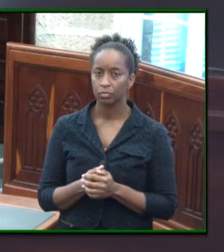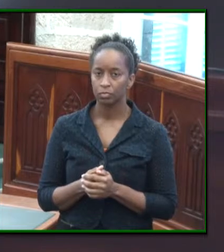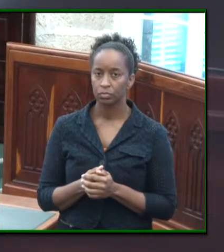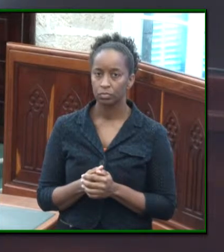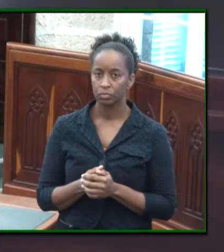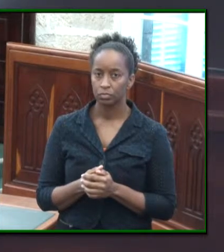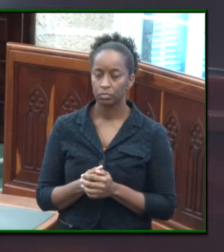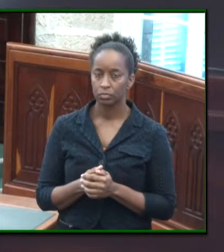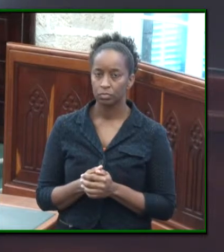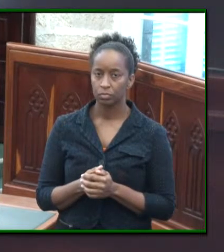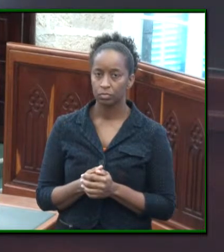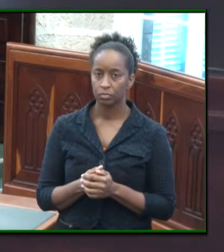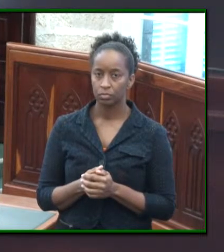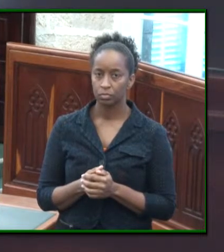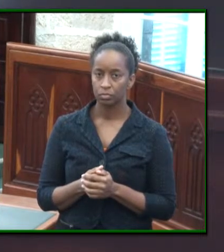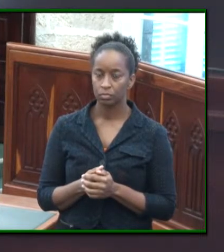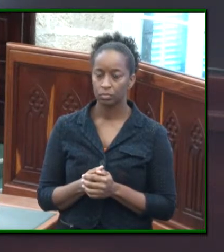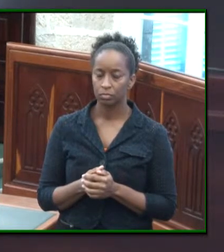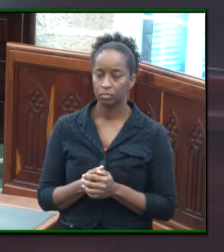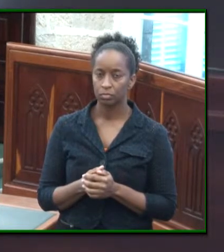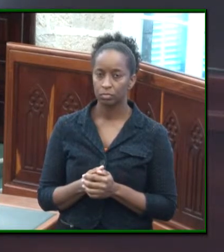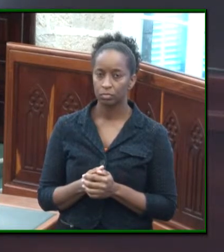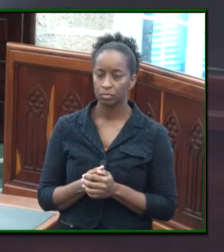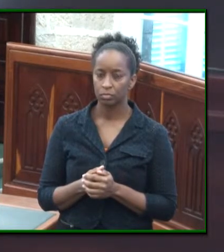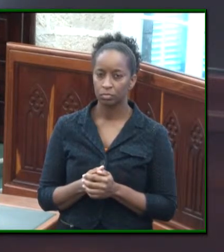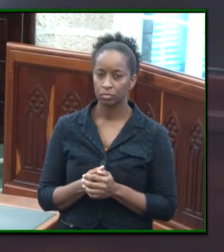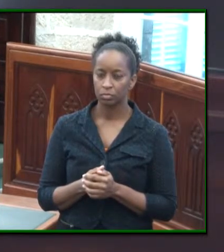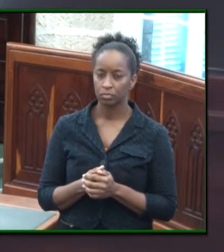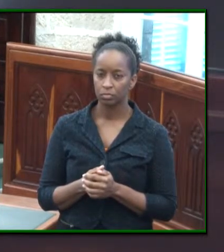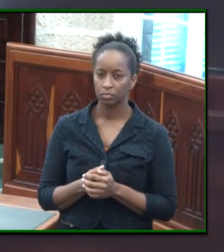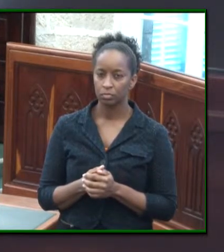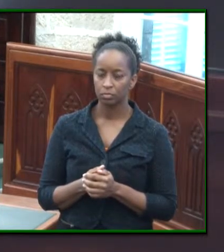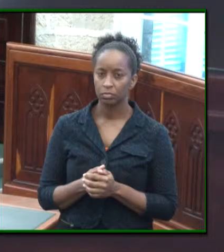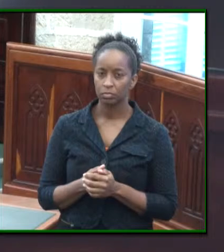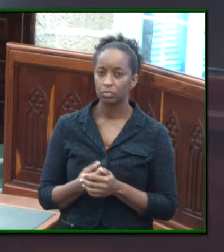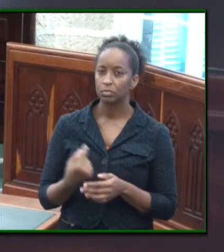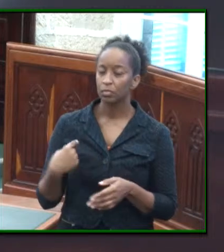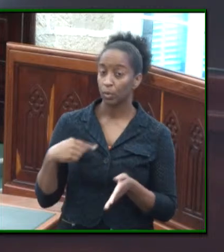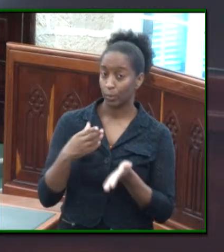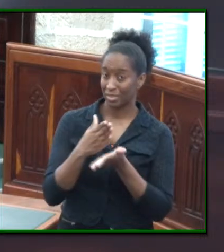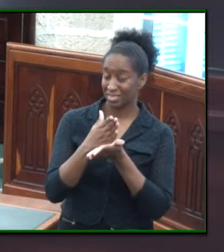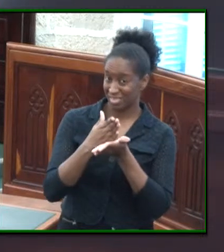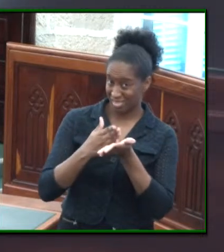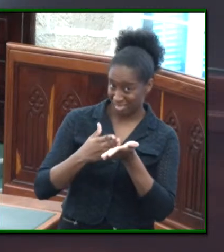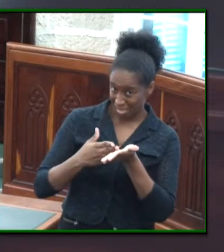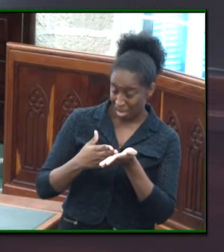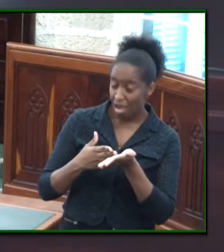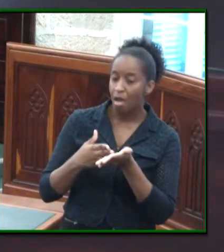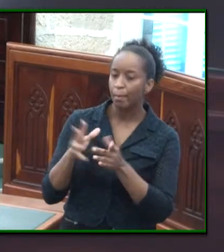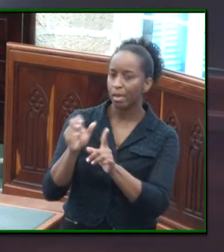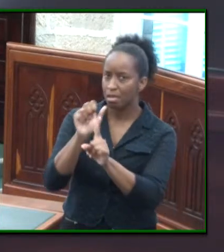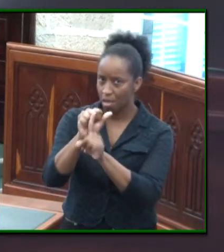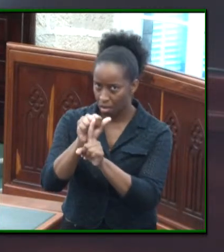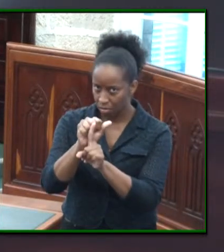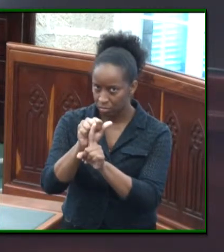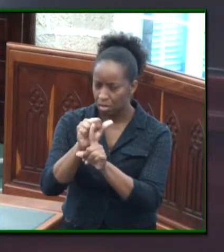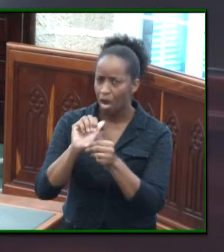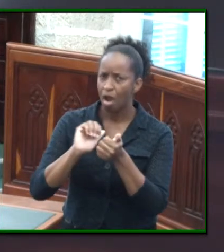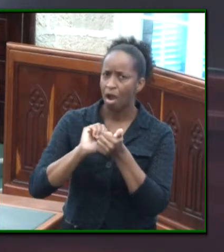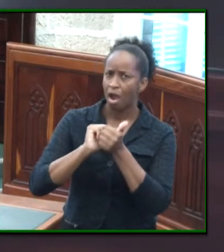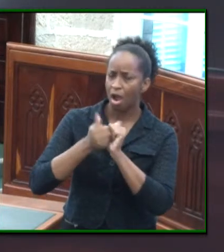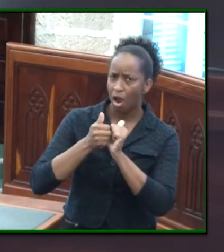with the employment of cameras. So some persons are working with us, but some persons